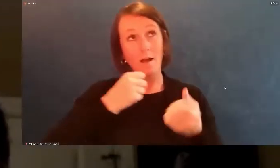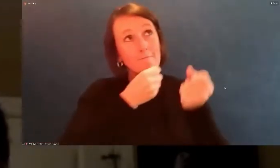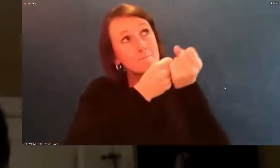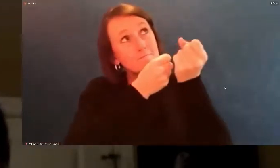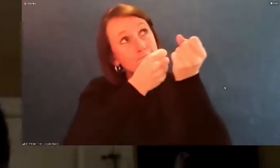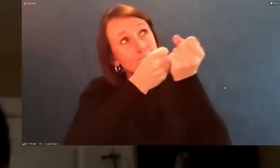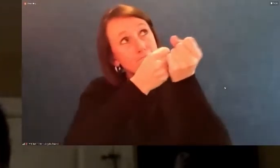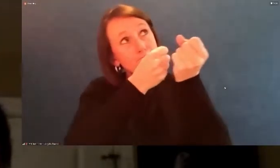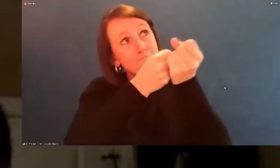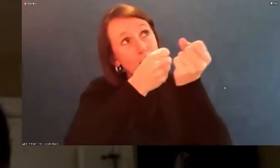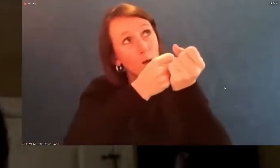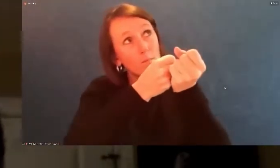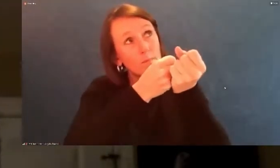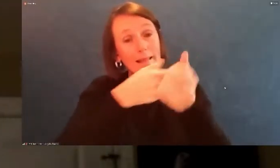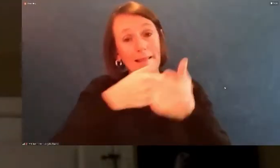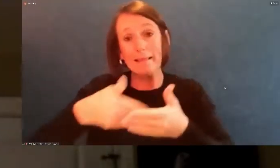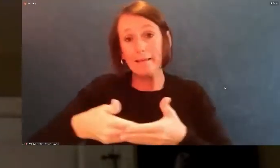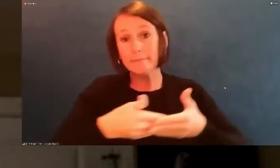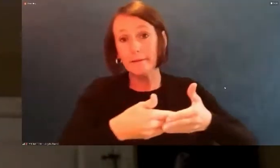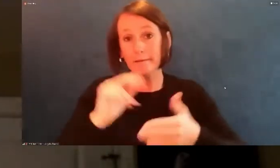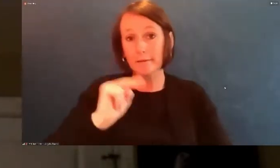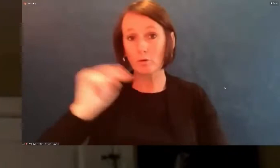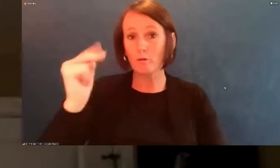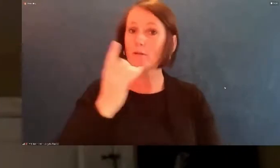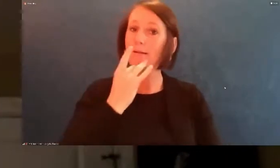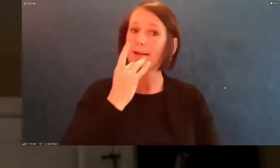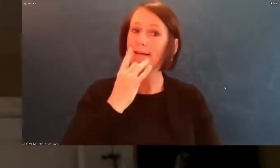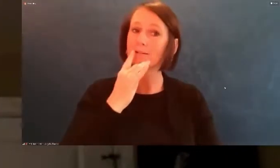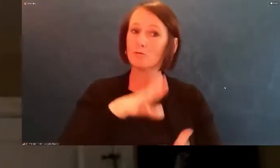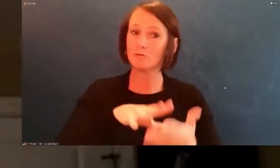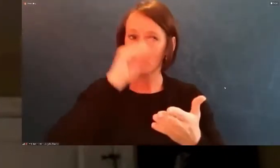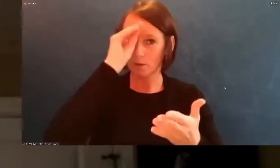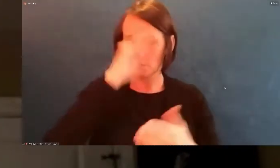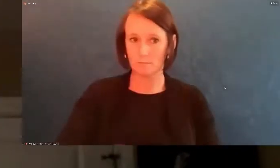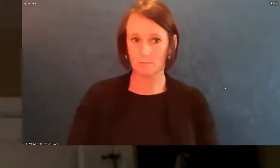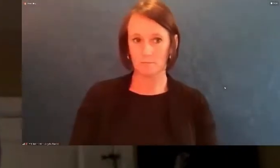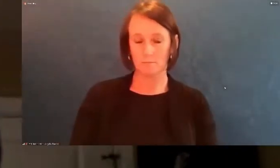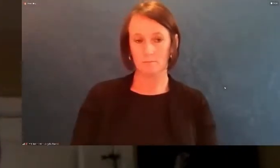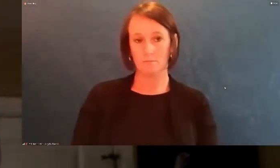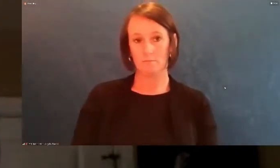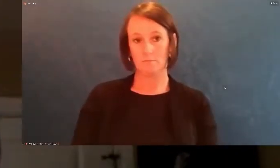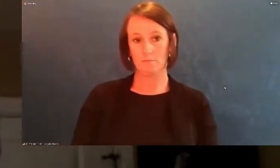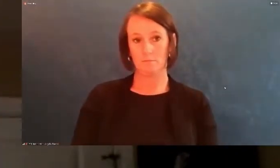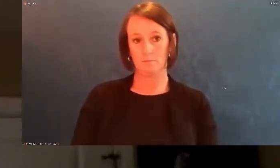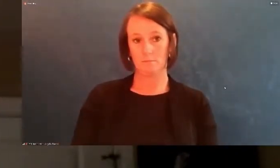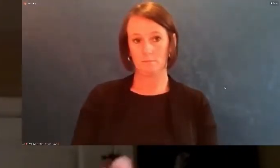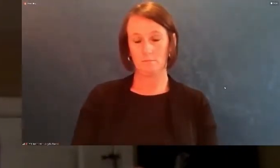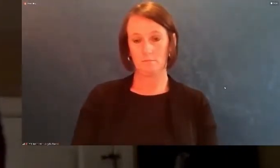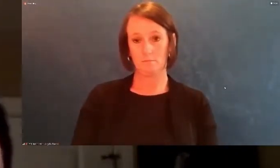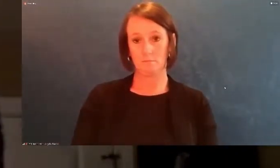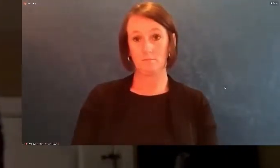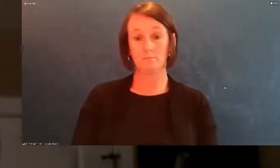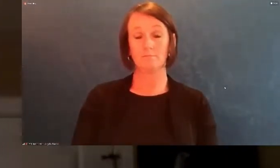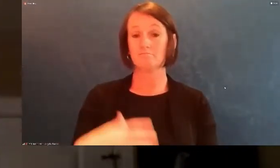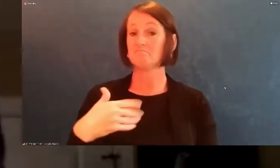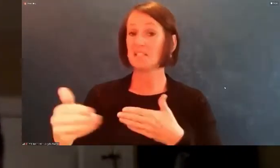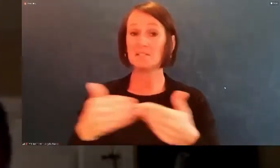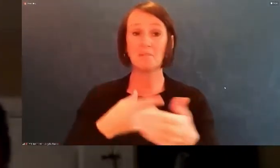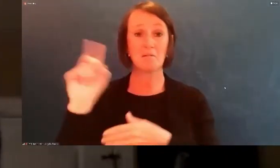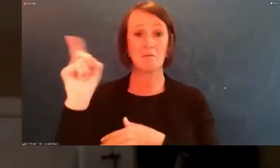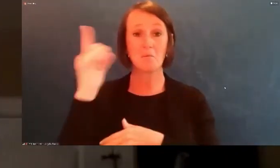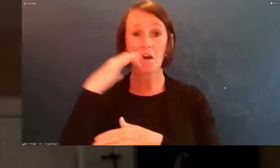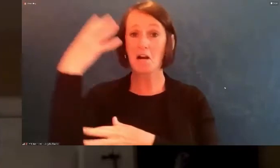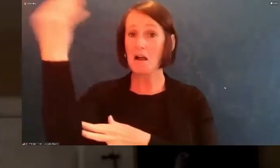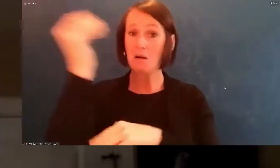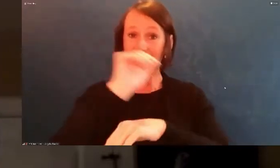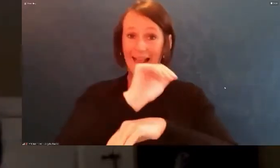when they're learning how to swim. So what we do is when you go out at night, whether you're in Lethbridge or Calgary or Edmonton